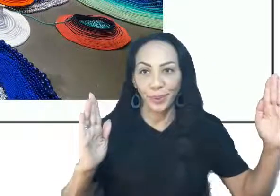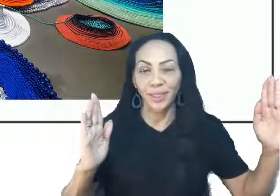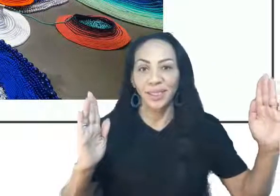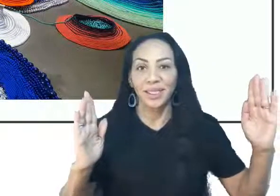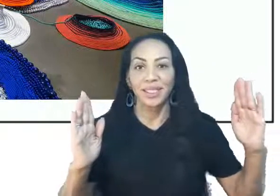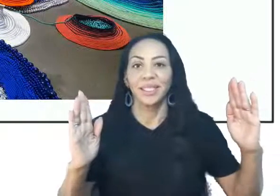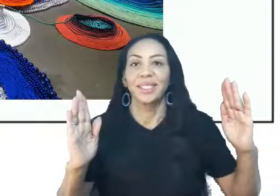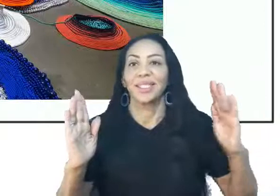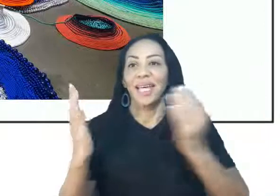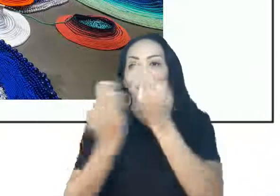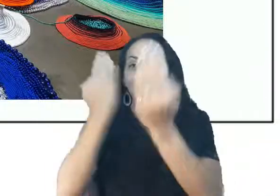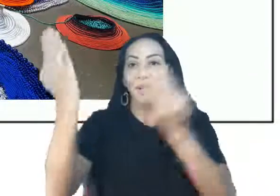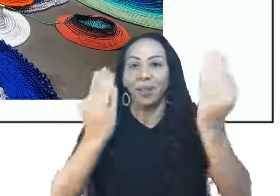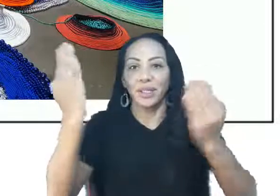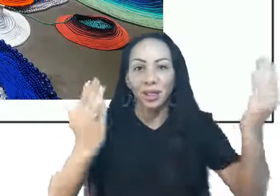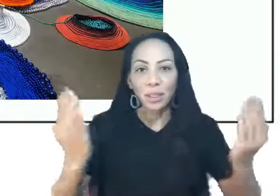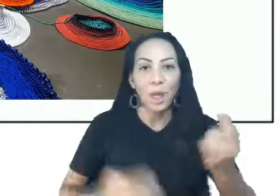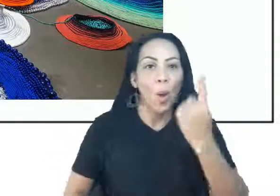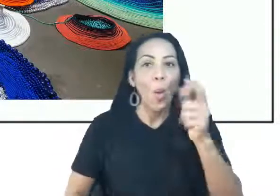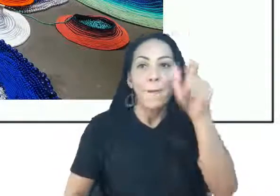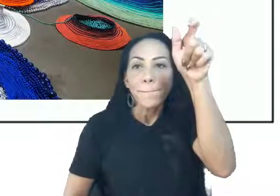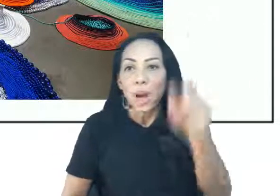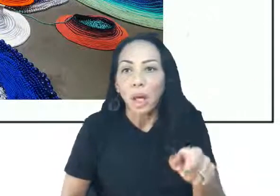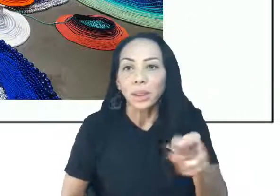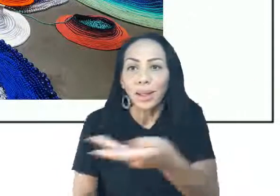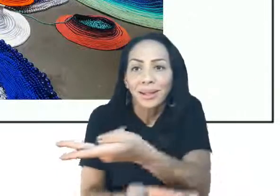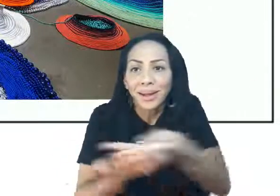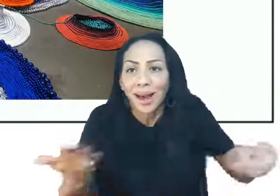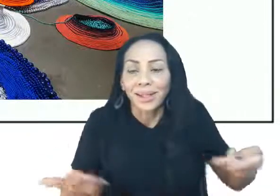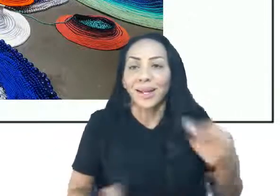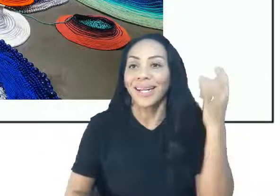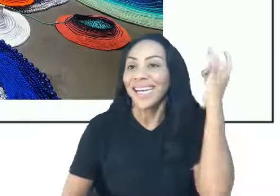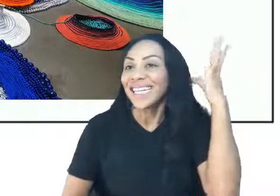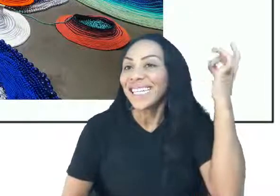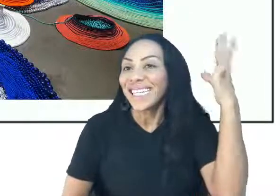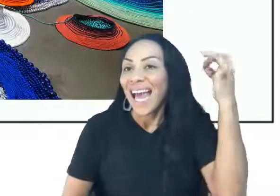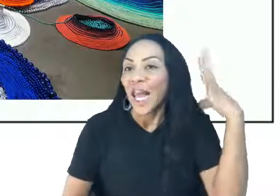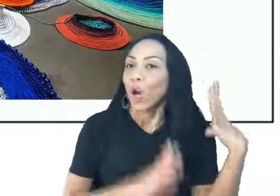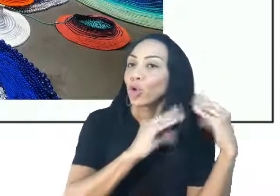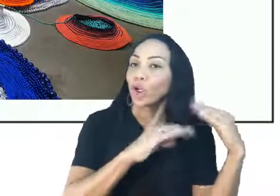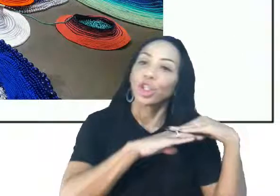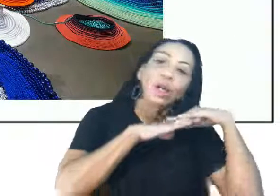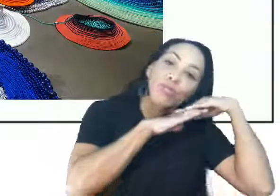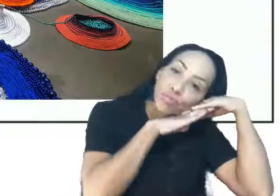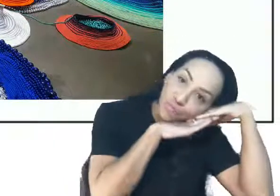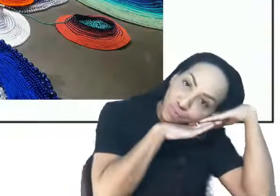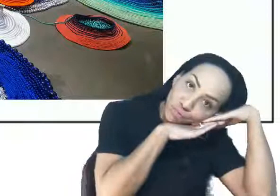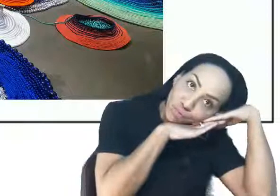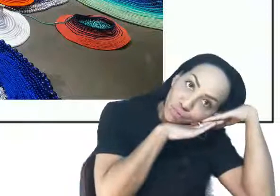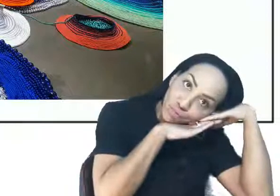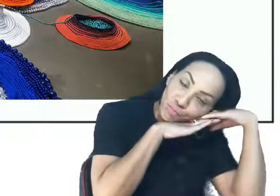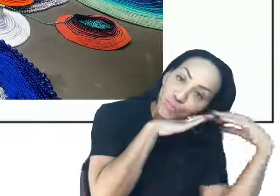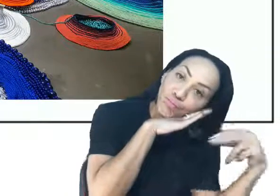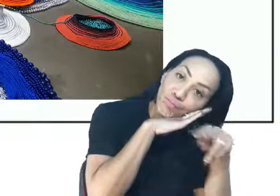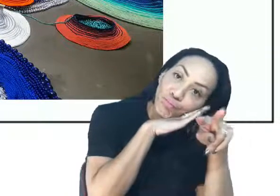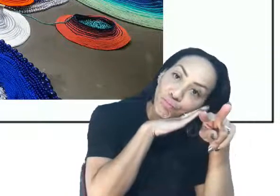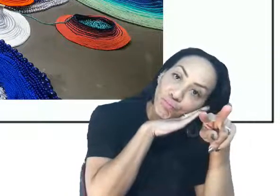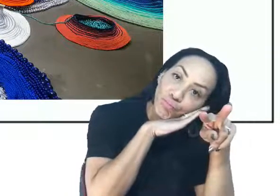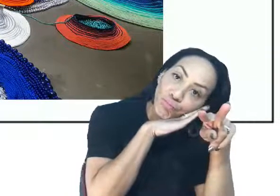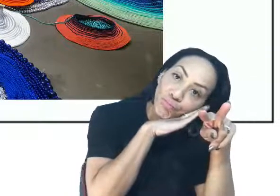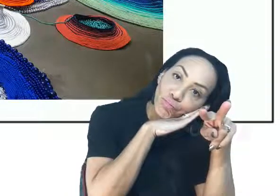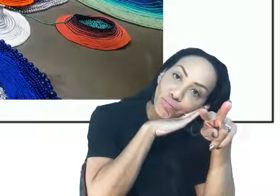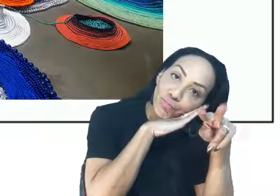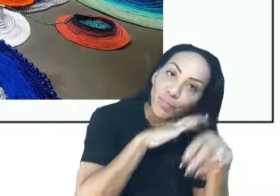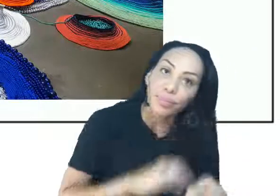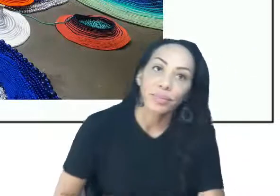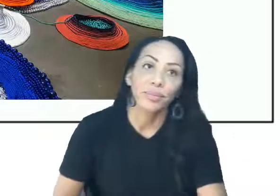mat and with some yellow cushions. They're turned towards the piece of art and they're just resting with that forest sculpture.